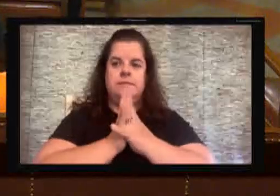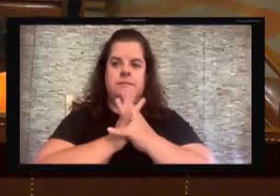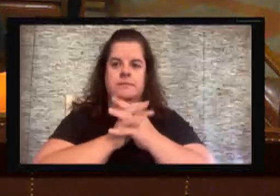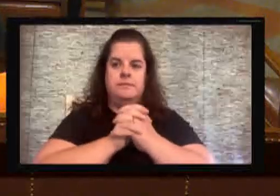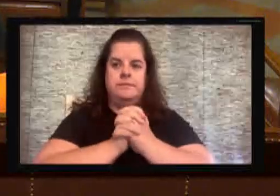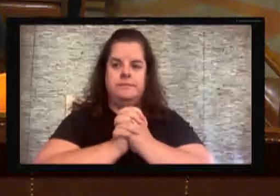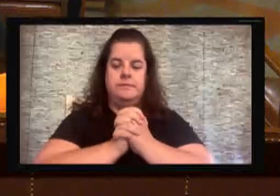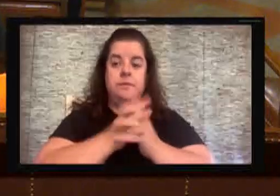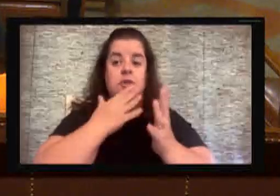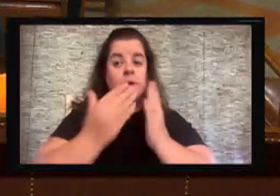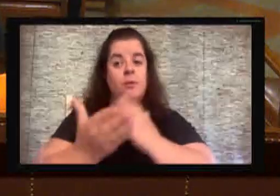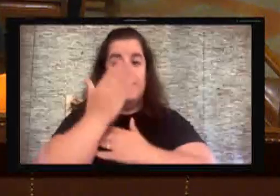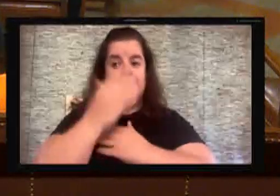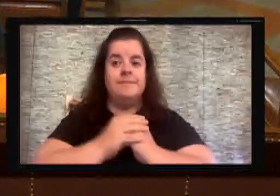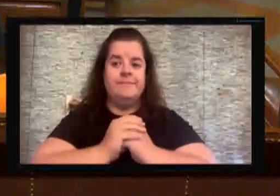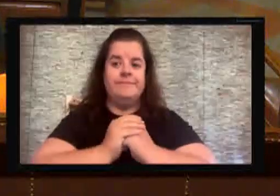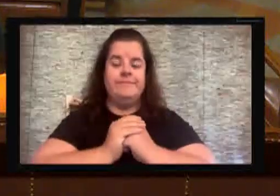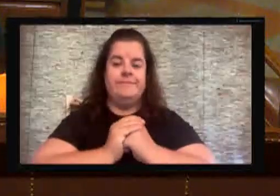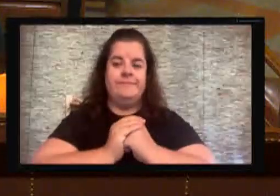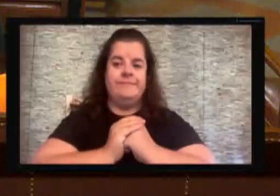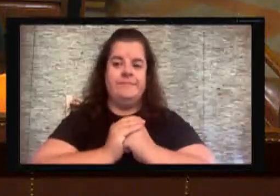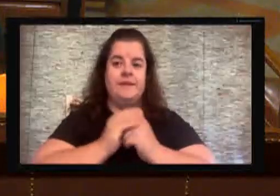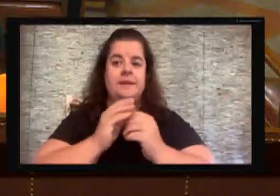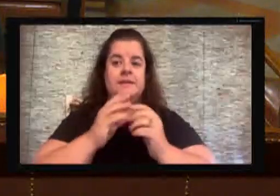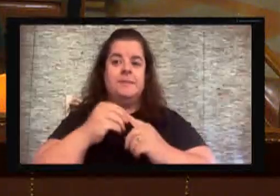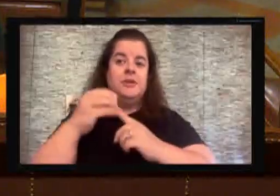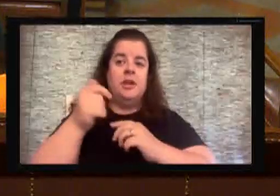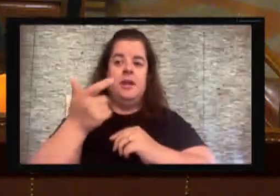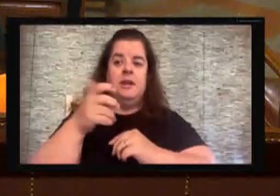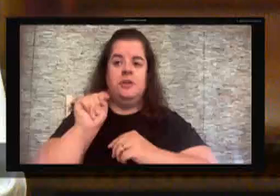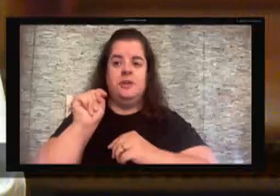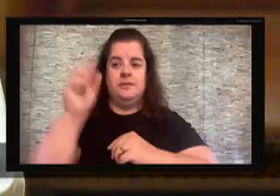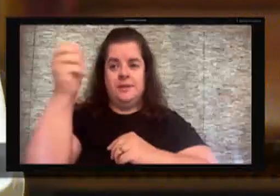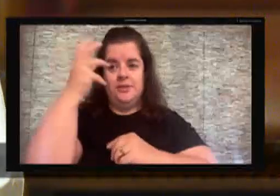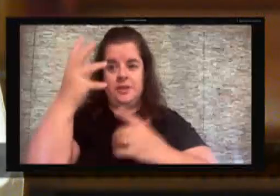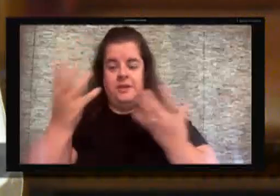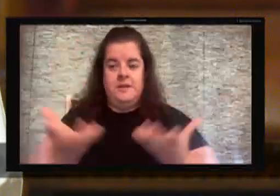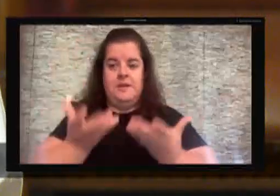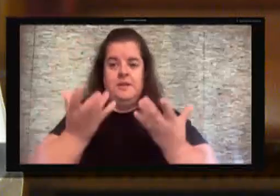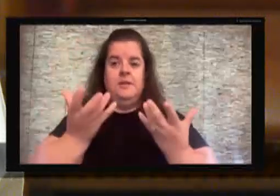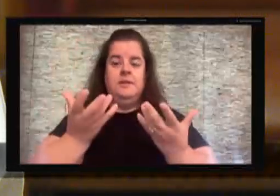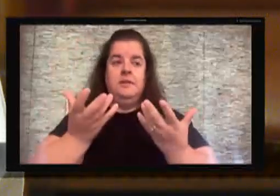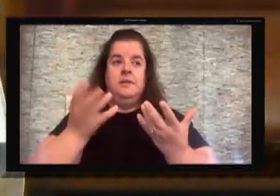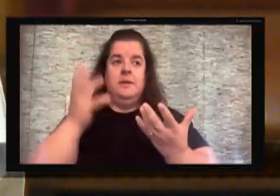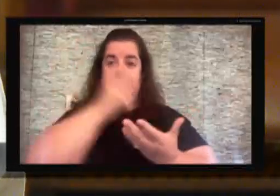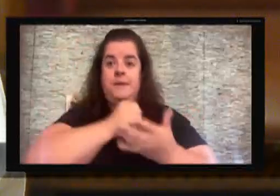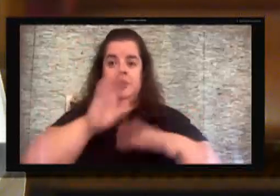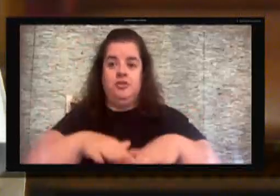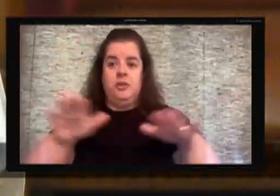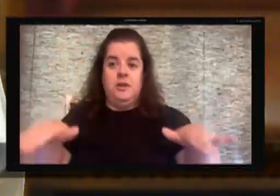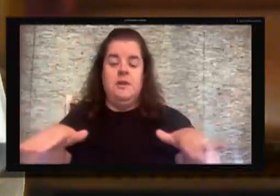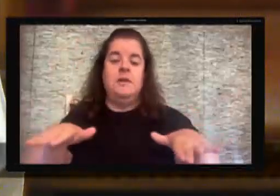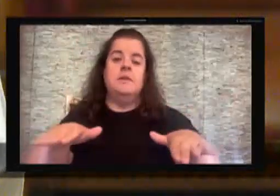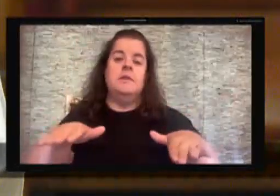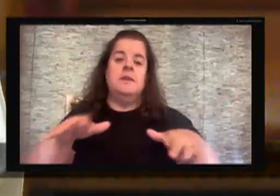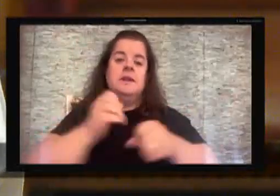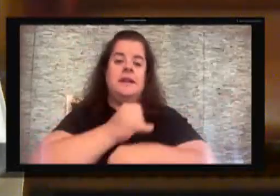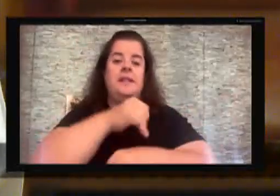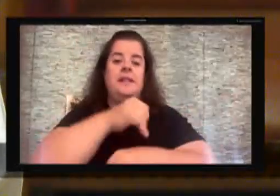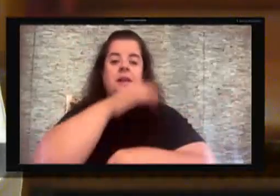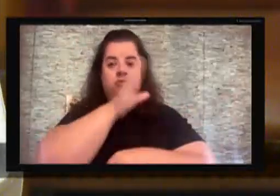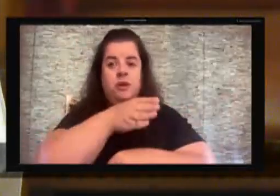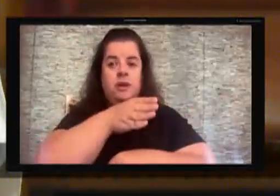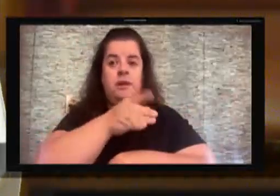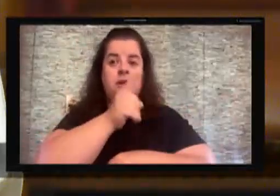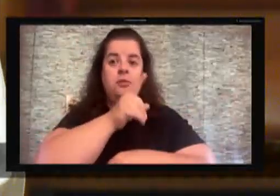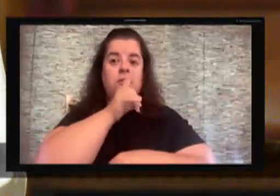Good morning, Special Agent Sunshine here, the missing child. Let's get it straight, who I really